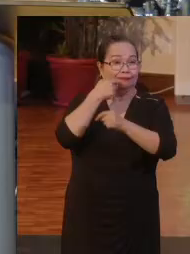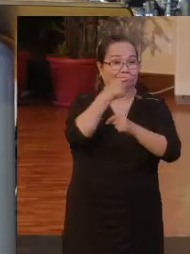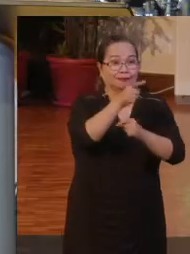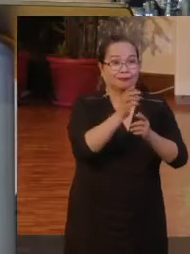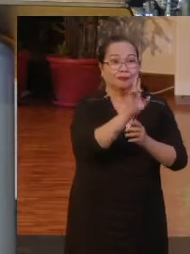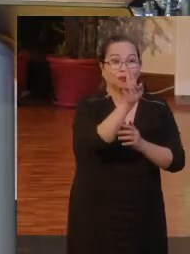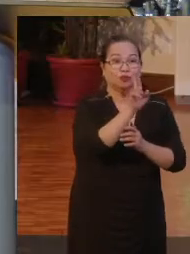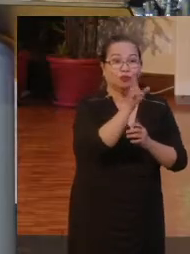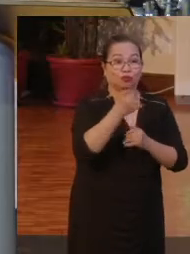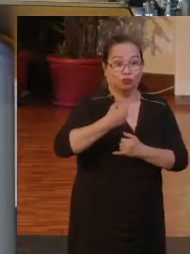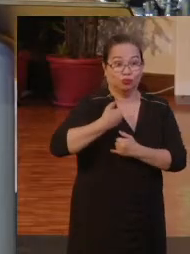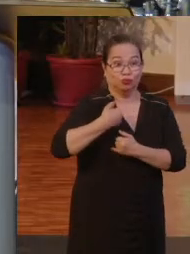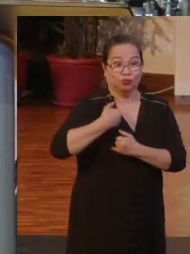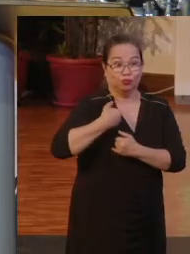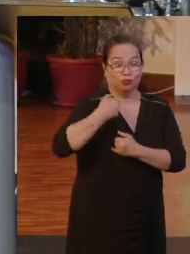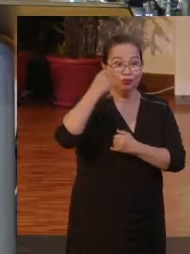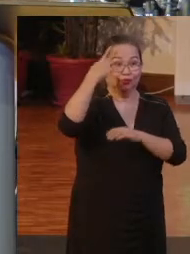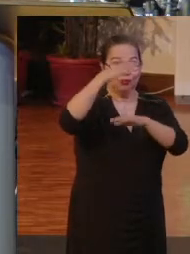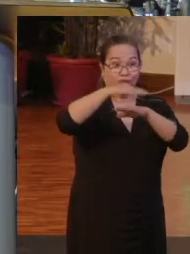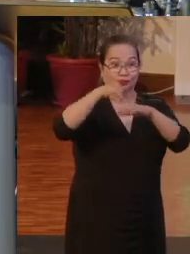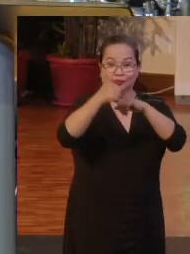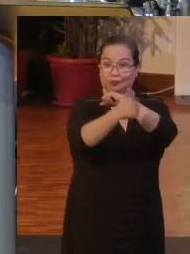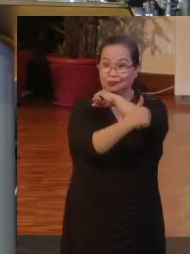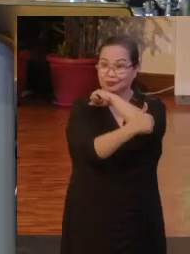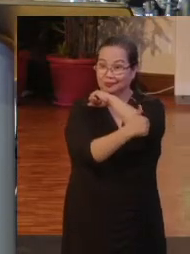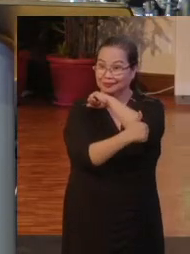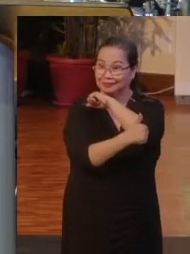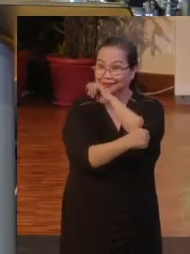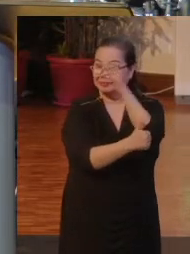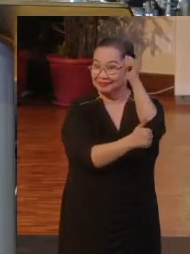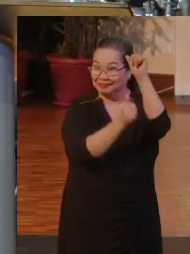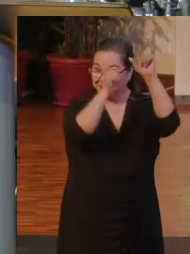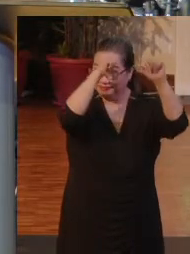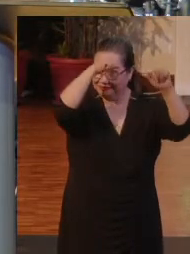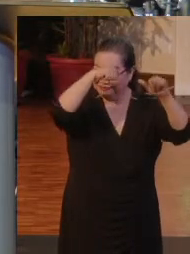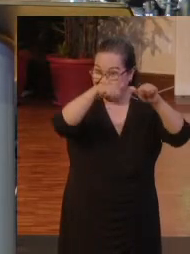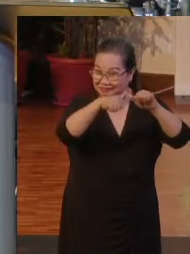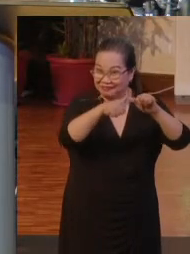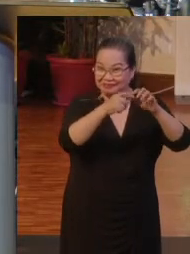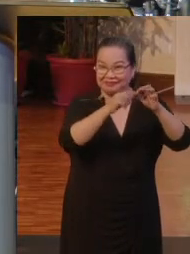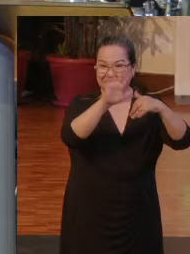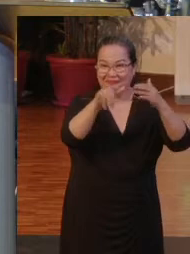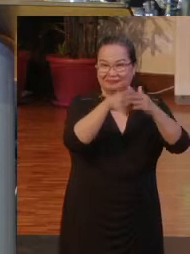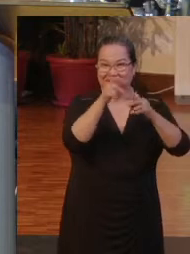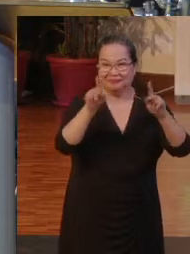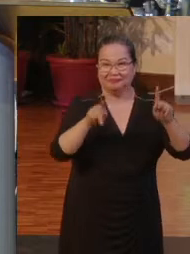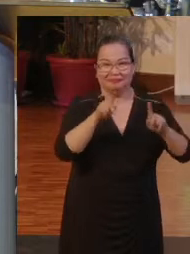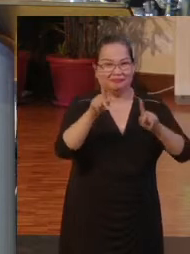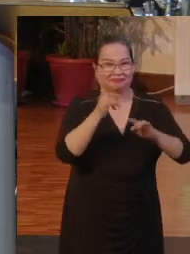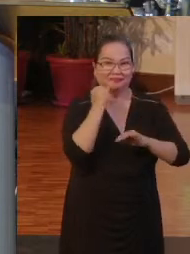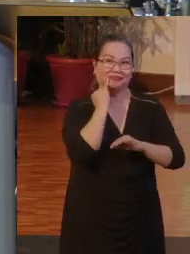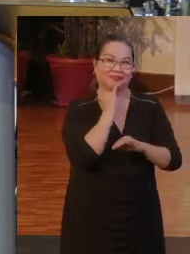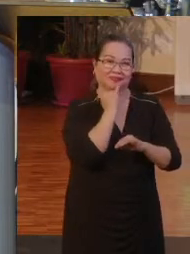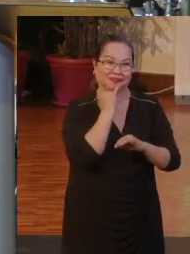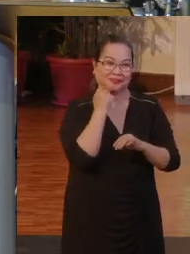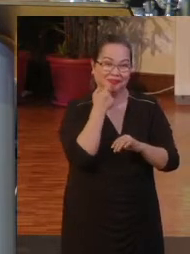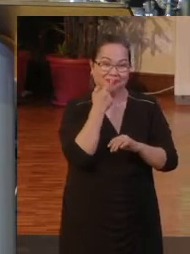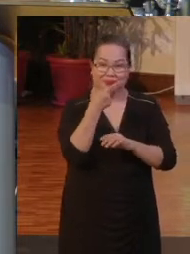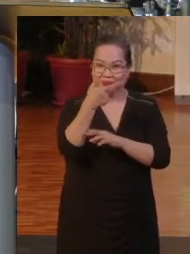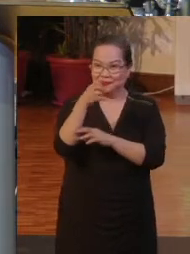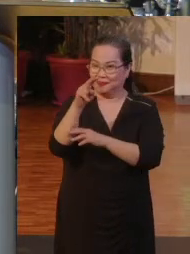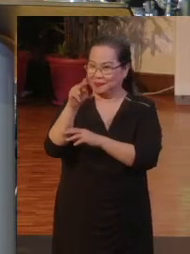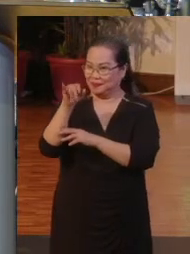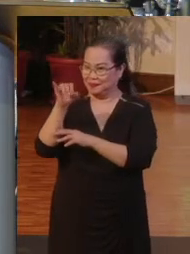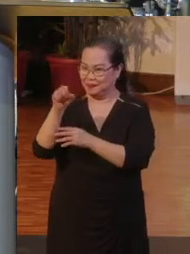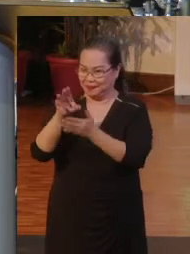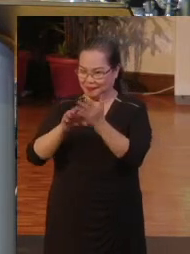Joshua, ang kanyang pagtawag kay Abraham at sa bayang Israel. Yung pagtawag po na yun nasa Genesis